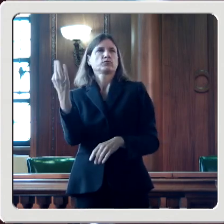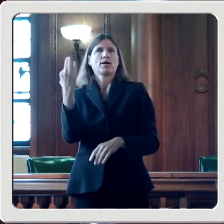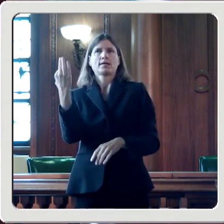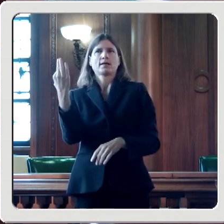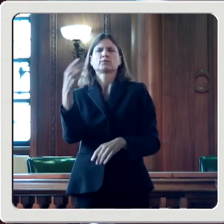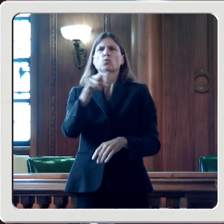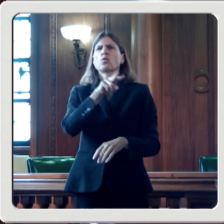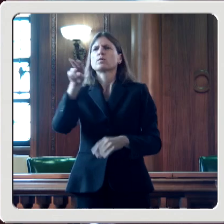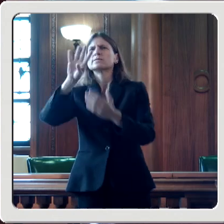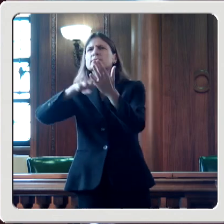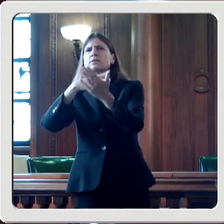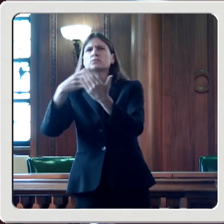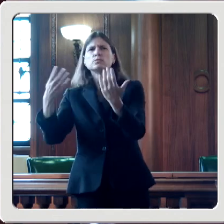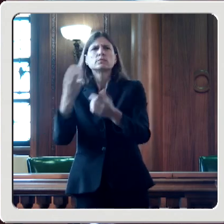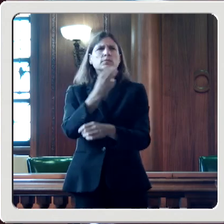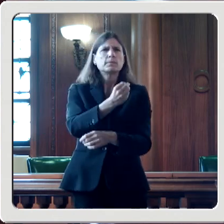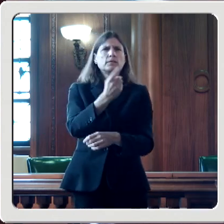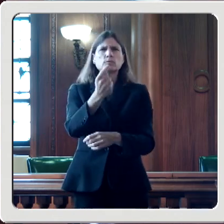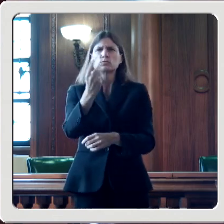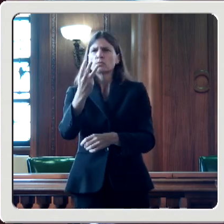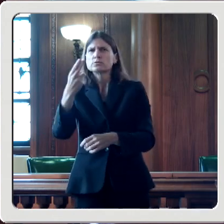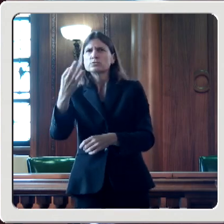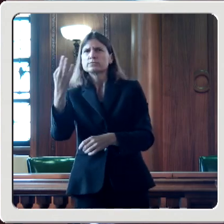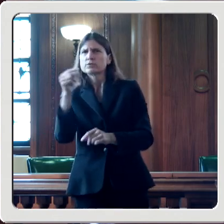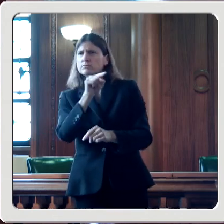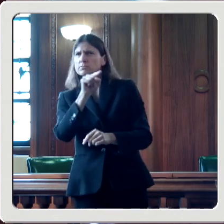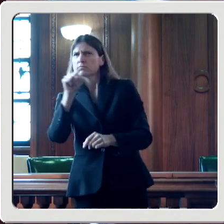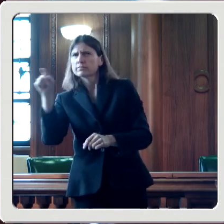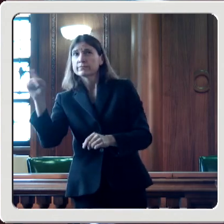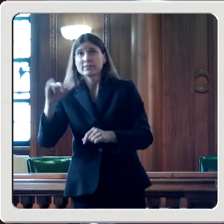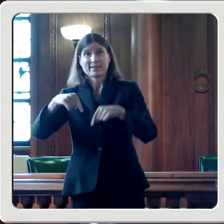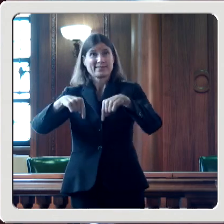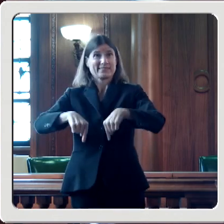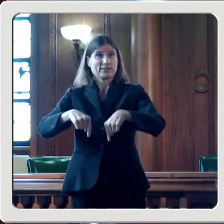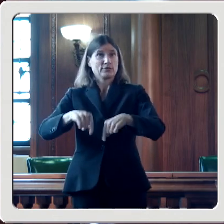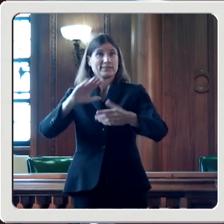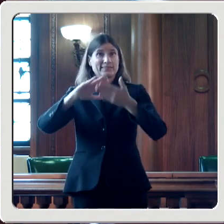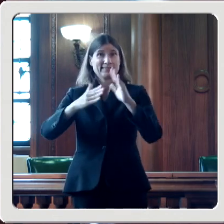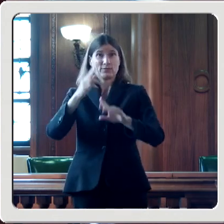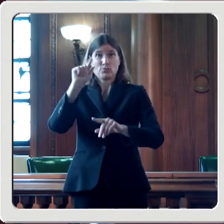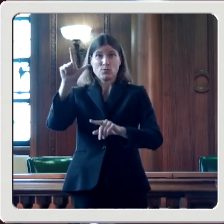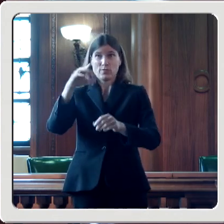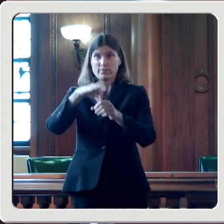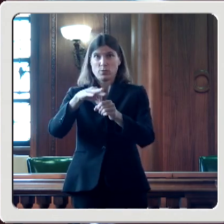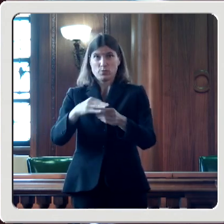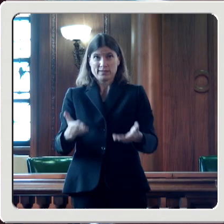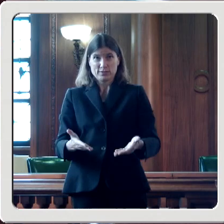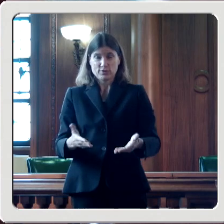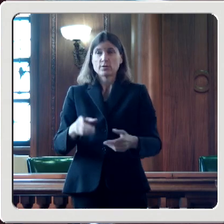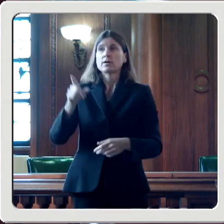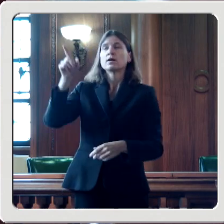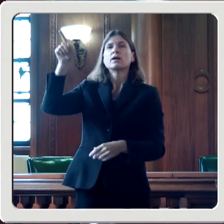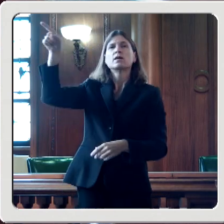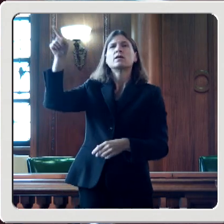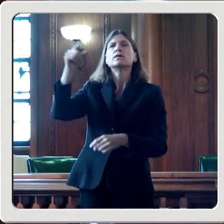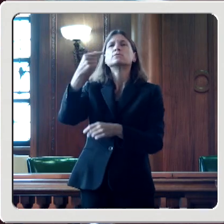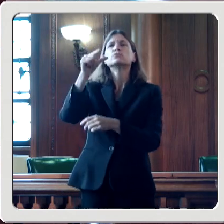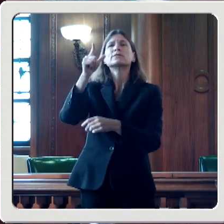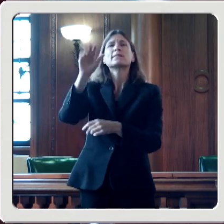Center, today it's 10 to 5 p.m. Tomorrow it's 10 to 5